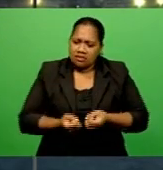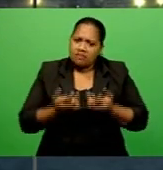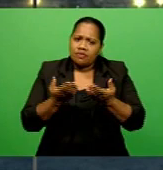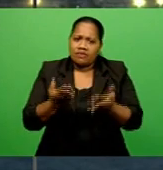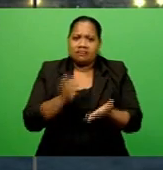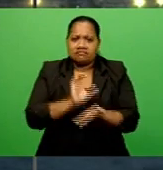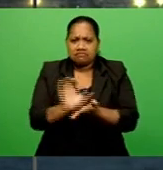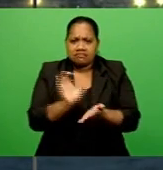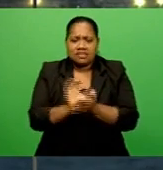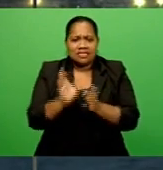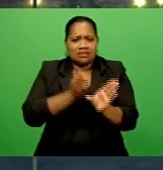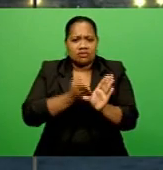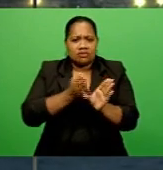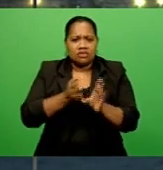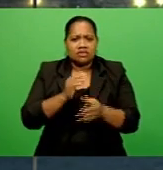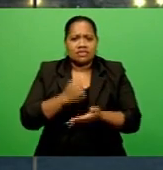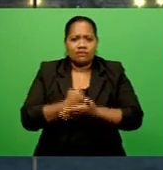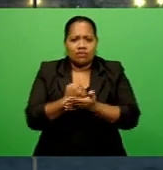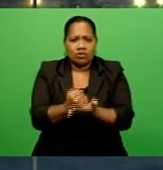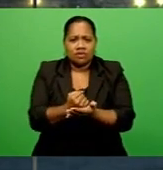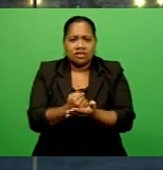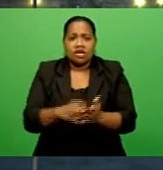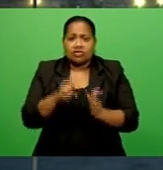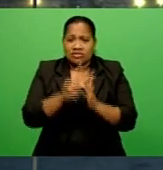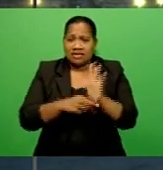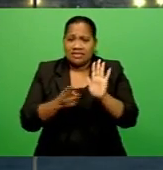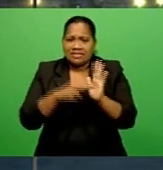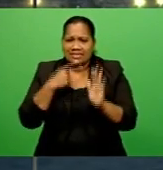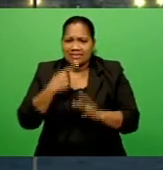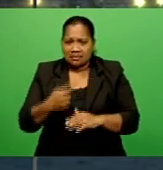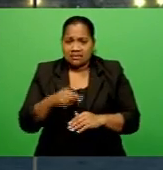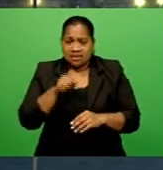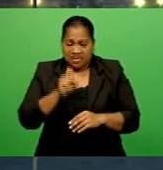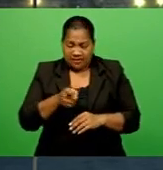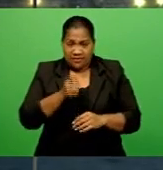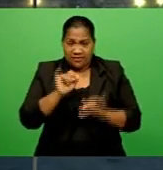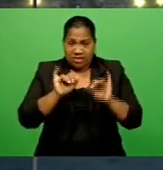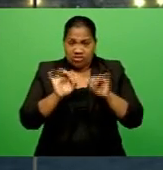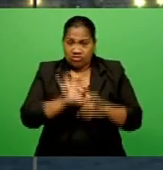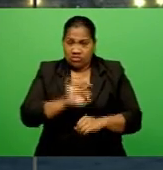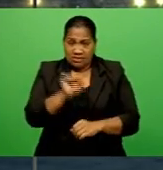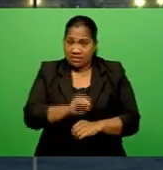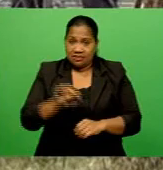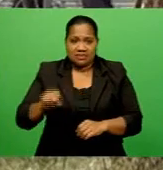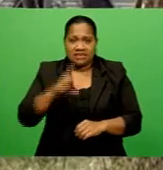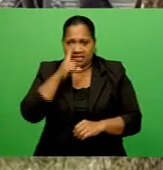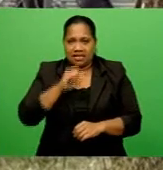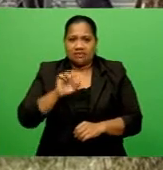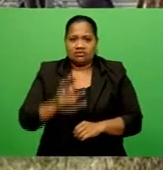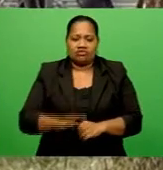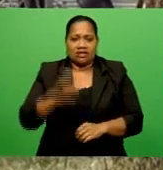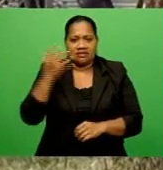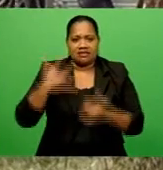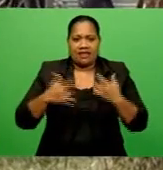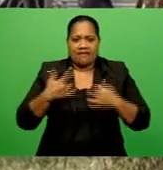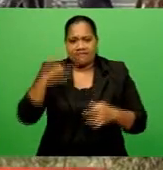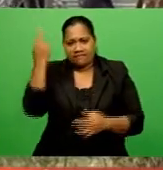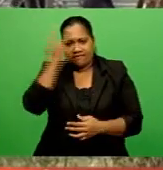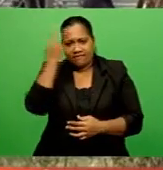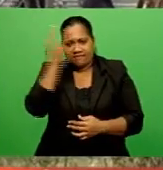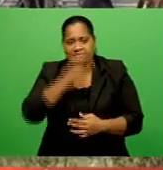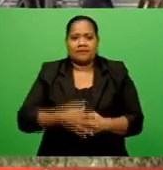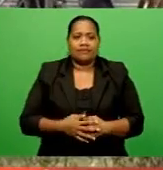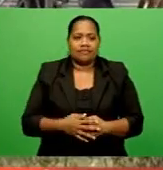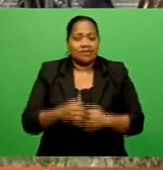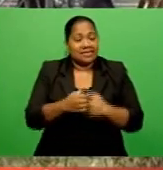support. Josiah Nanunga reports this issue, if not taken seriously, could risk a child's life. The safety